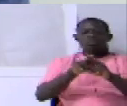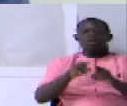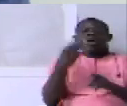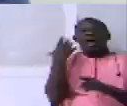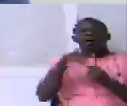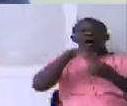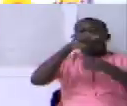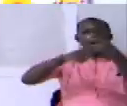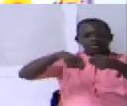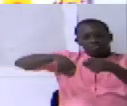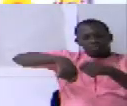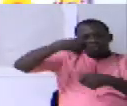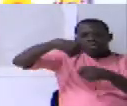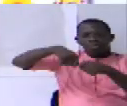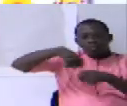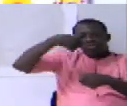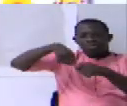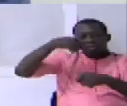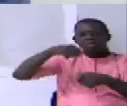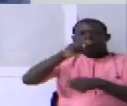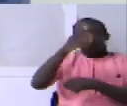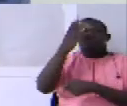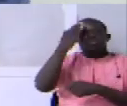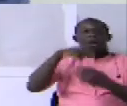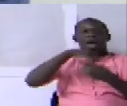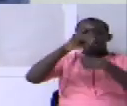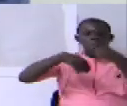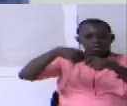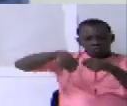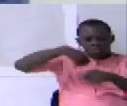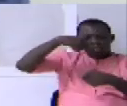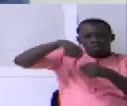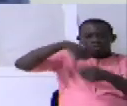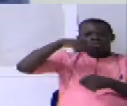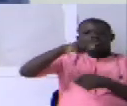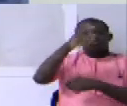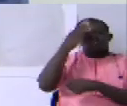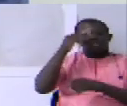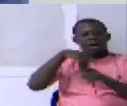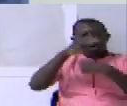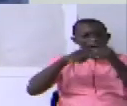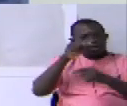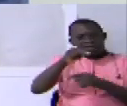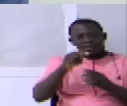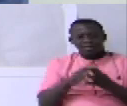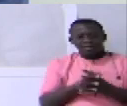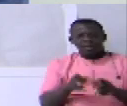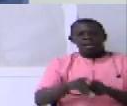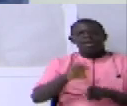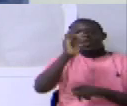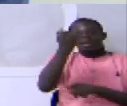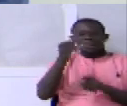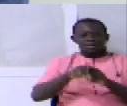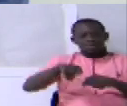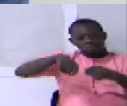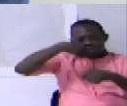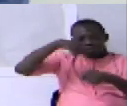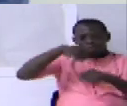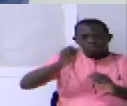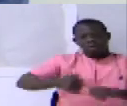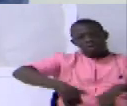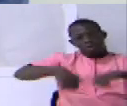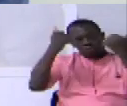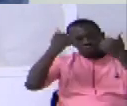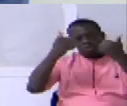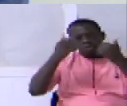Do you know about the pap? Pap du mono me ka fay pap membeje yo wodu yalo ne ba. Yes. Was it good? Abetata